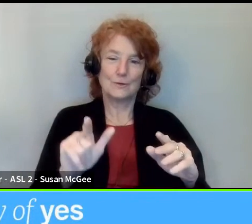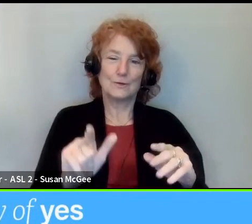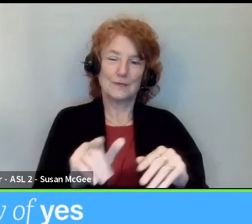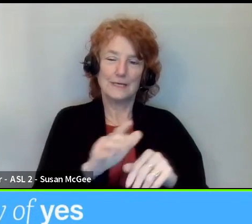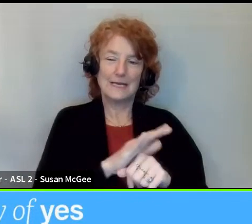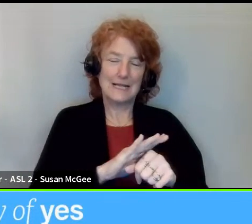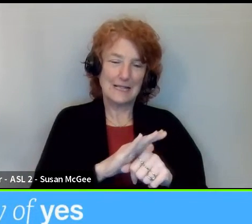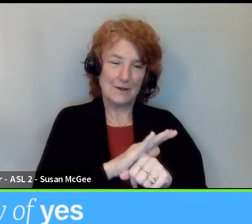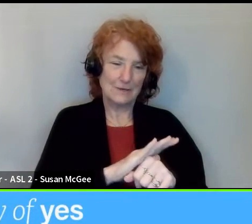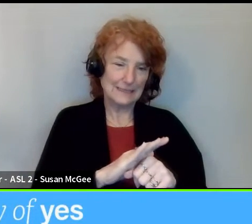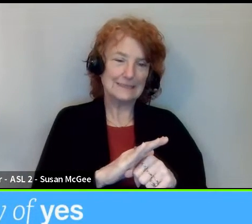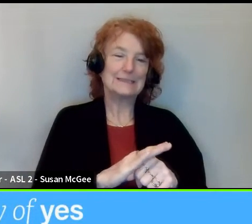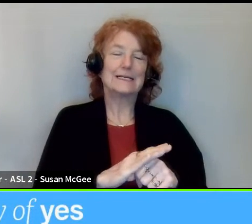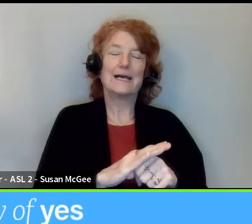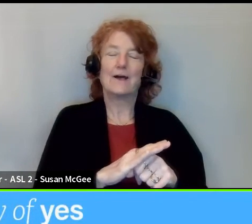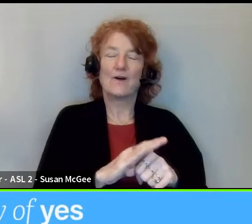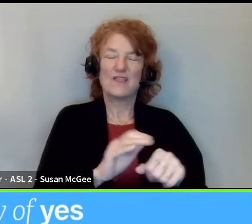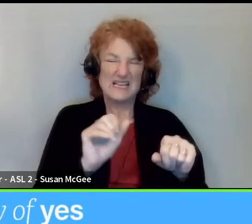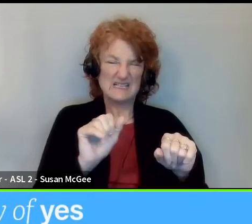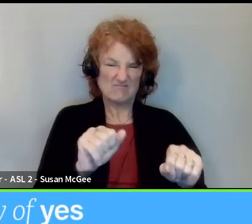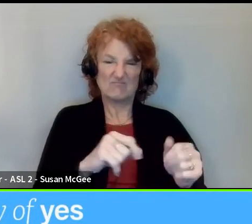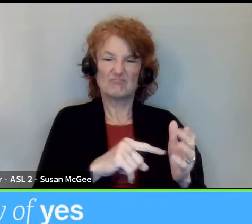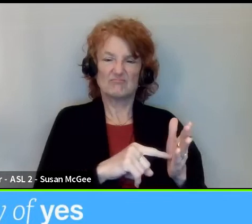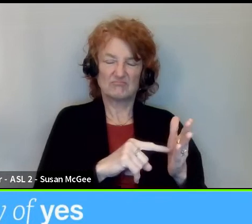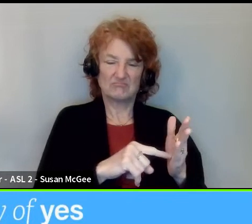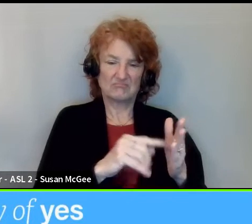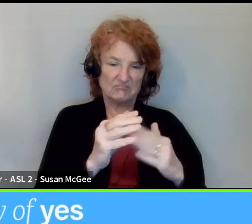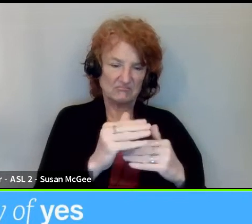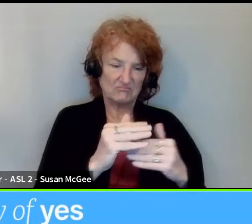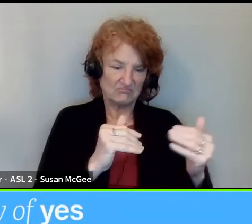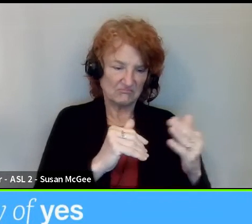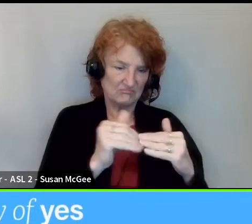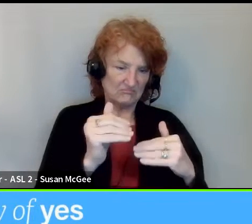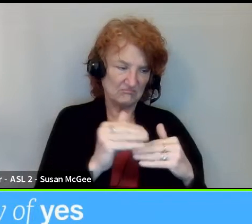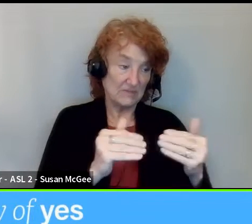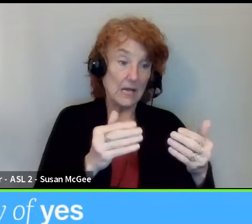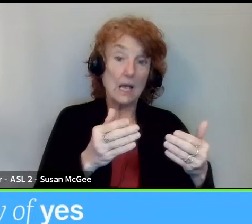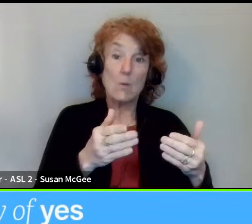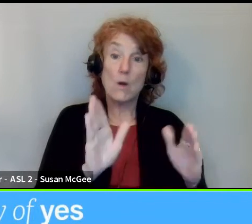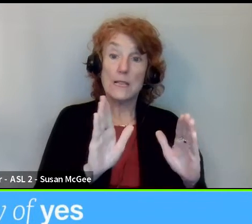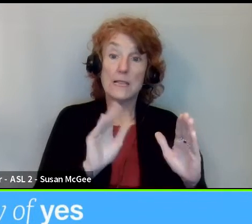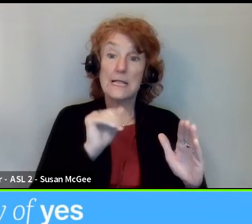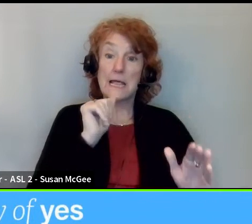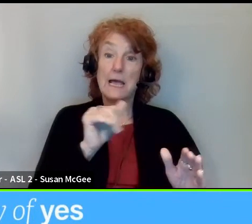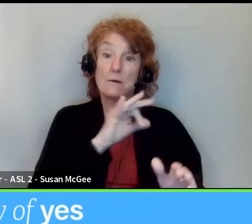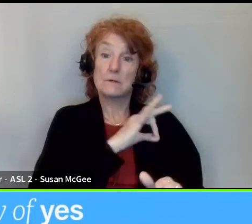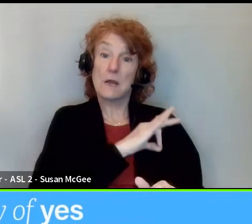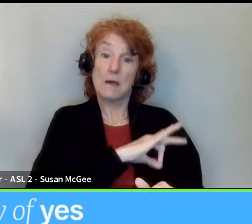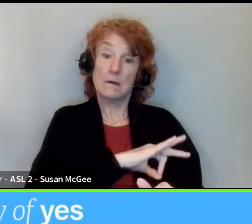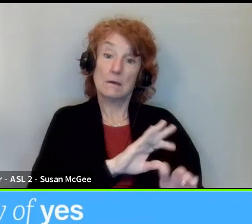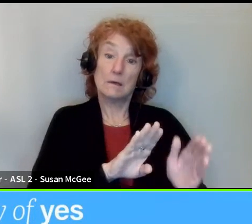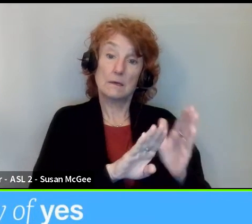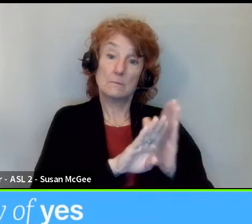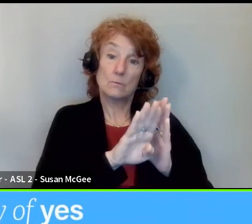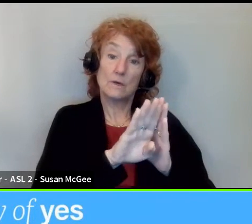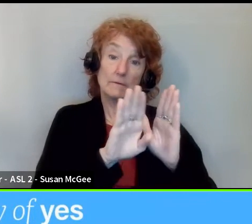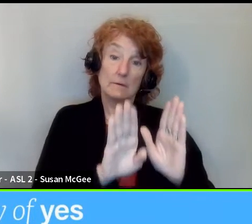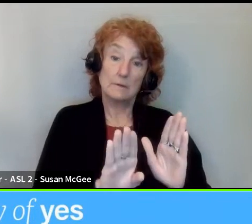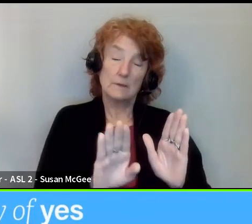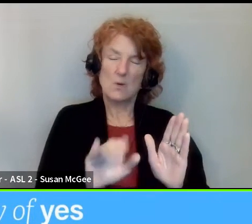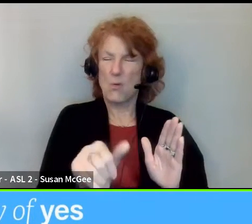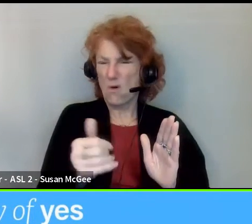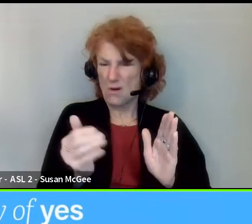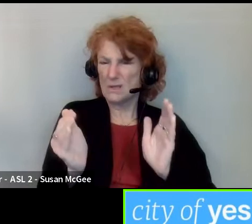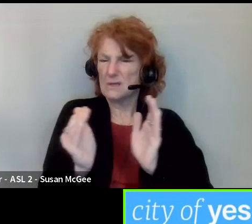low density apartment building, that'll open up opportunities for nonprofit developers or other small businesses to add housing. Right now,